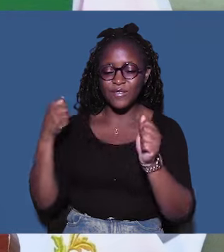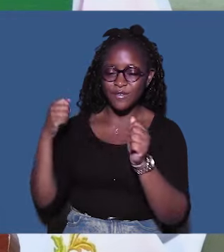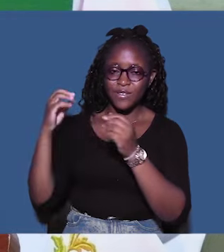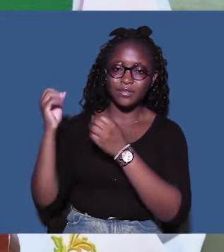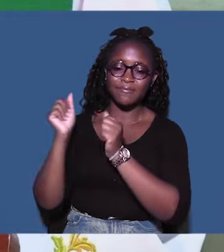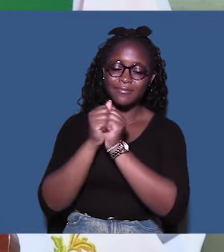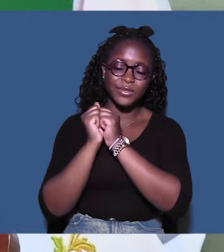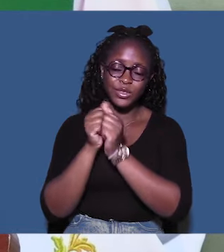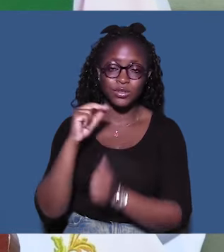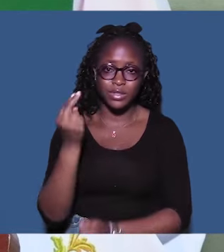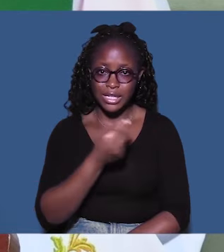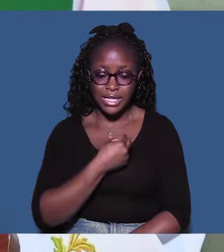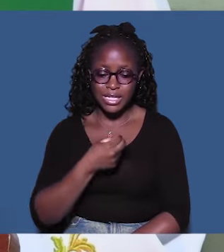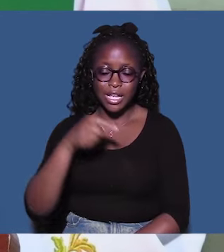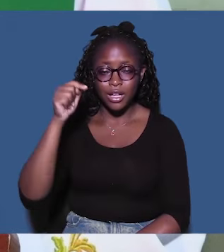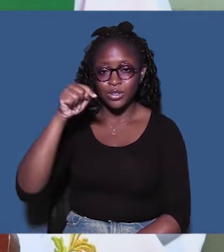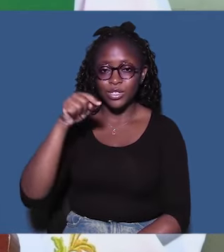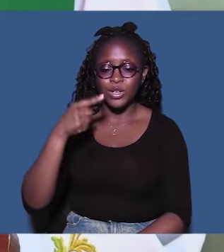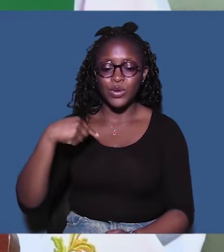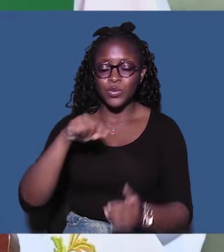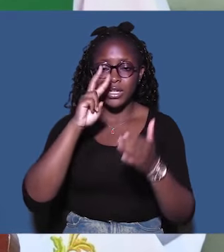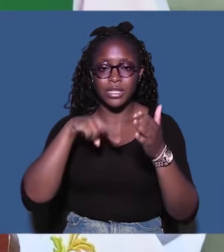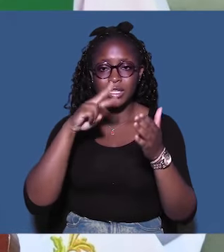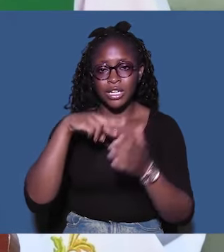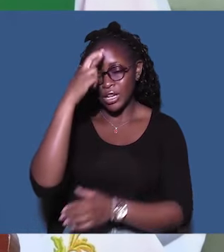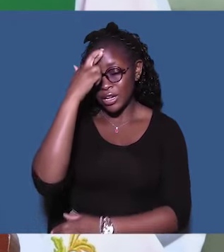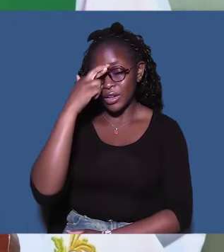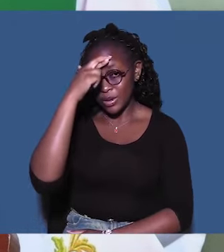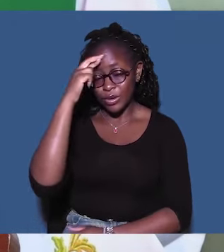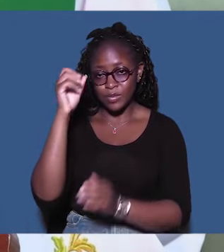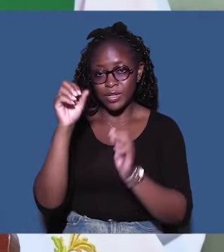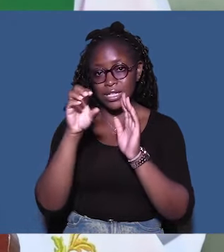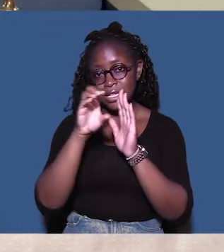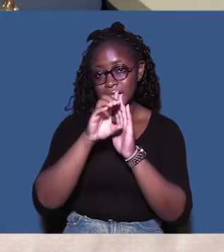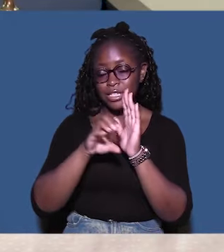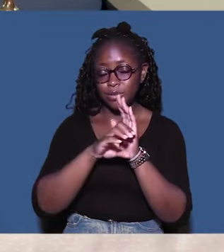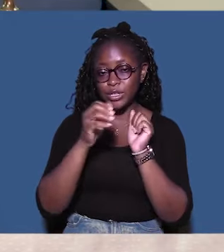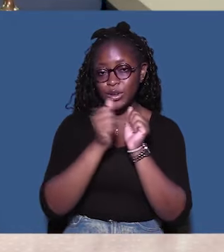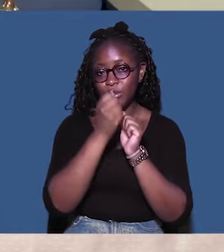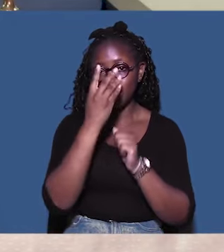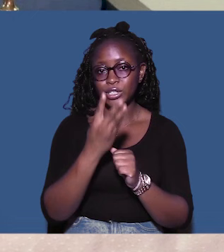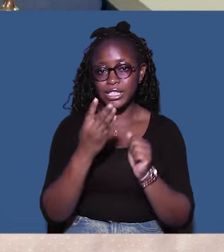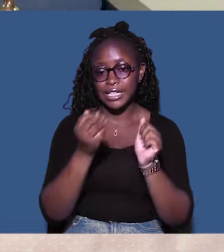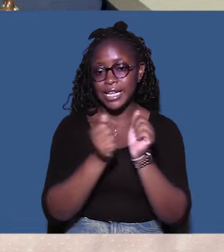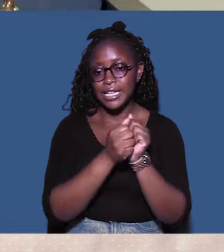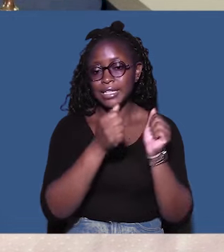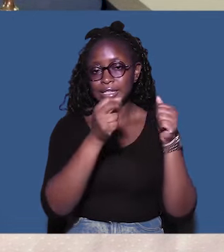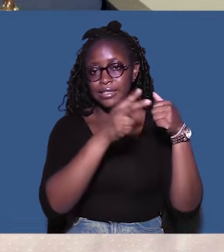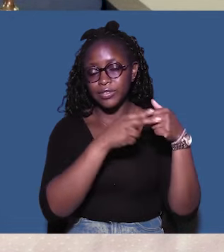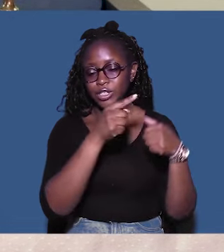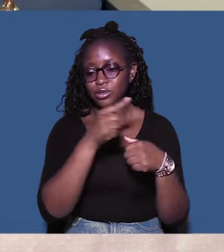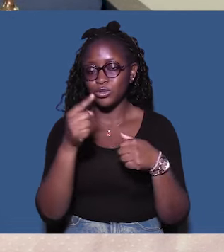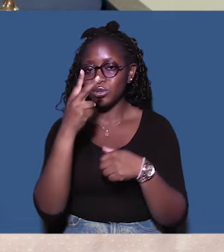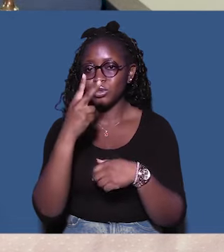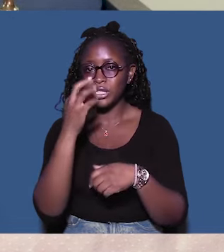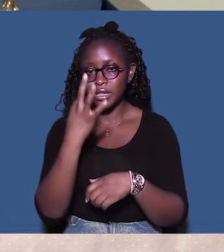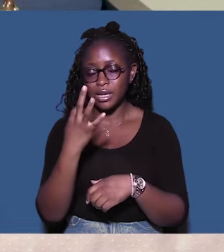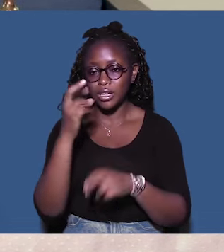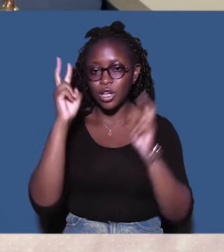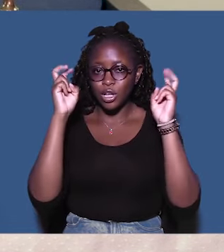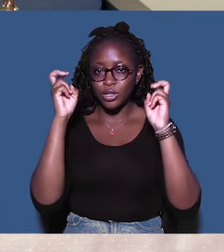Today we will be looking at Romans chapter 14 verses 17 to 23. And our topic for today is the kingdom of